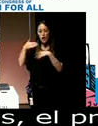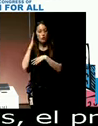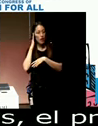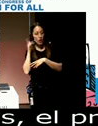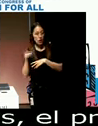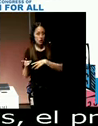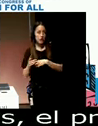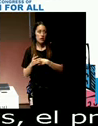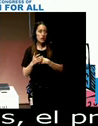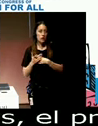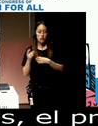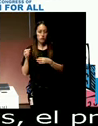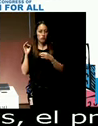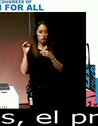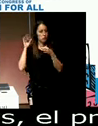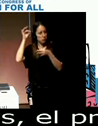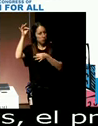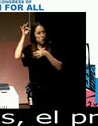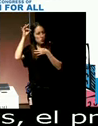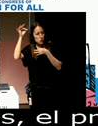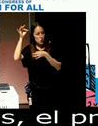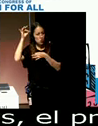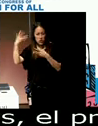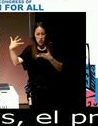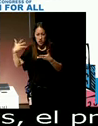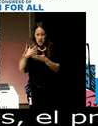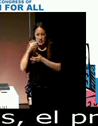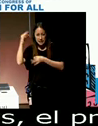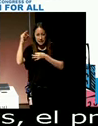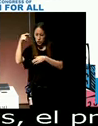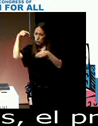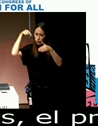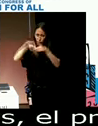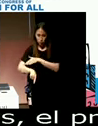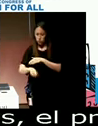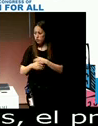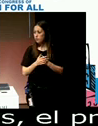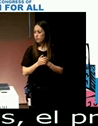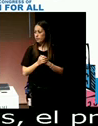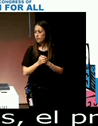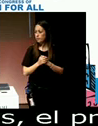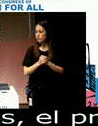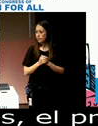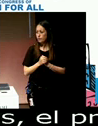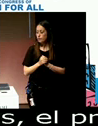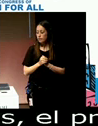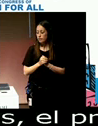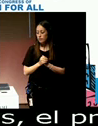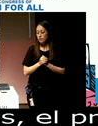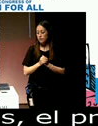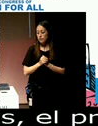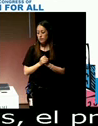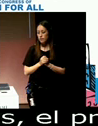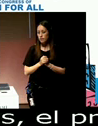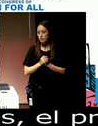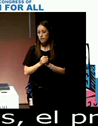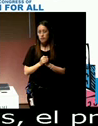criteria, and we see that it is a criteria which is specific to the category accommodation and to the